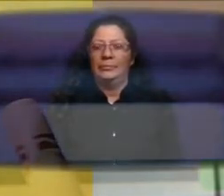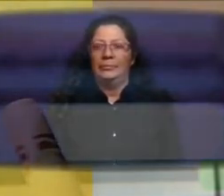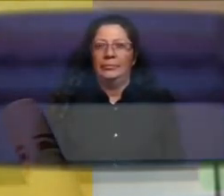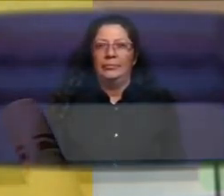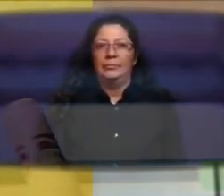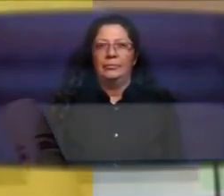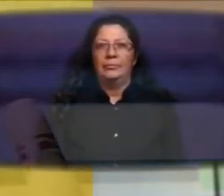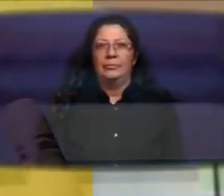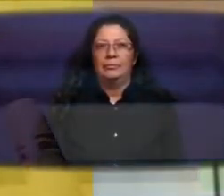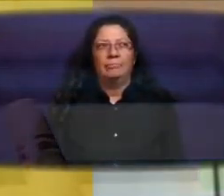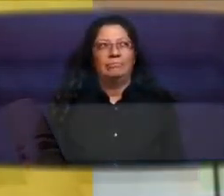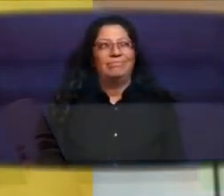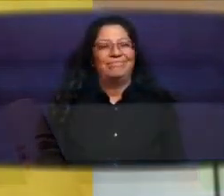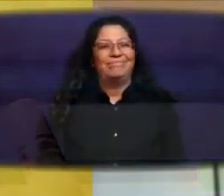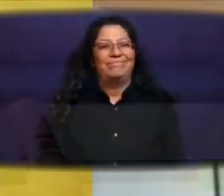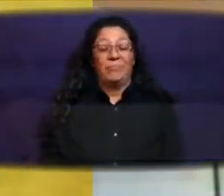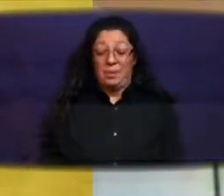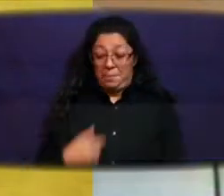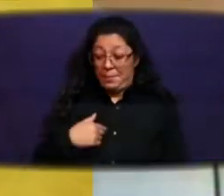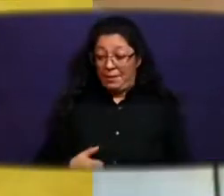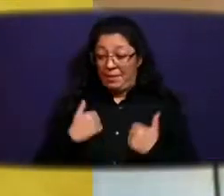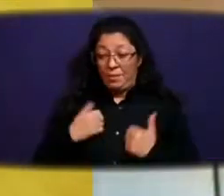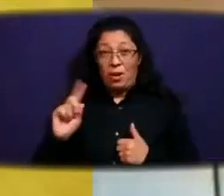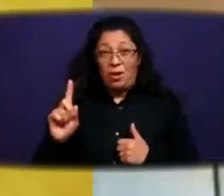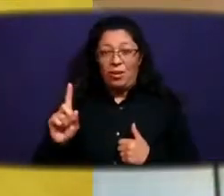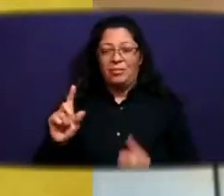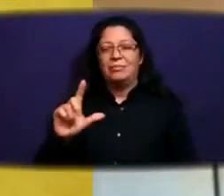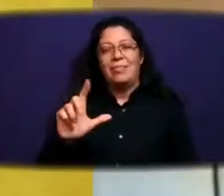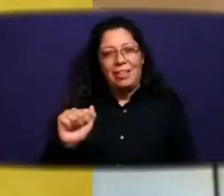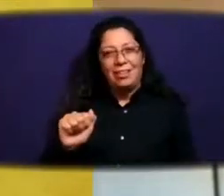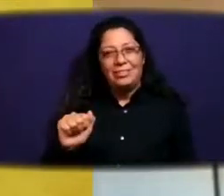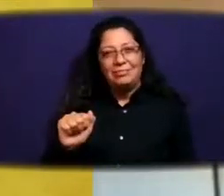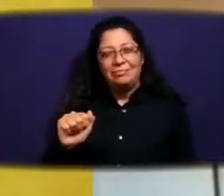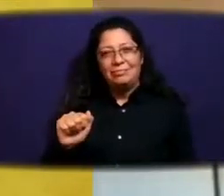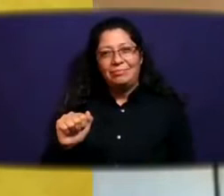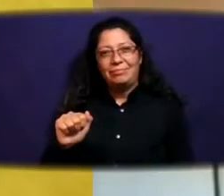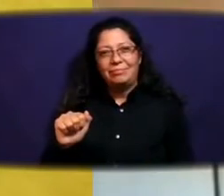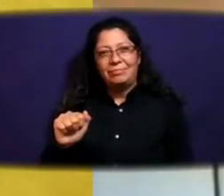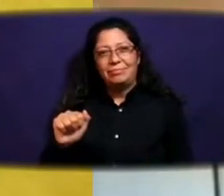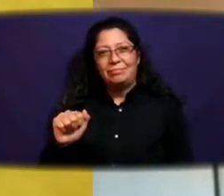I live in Los Angeles. Vivo en Los Ángeles.